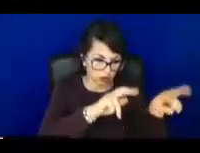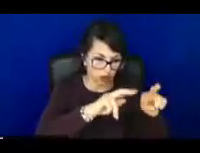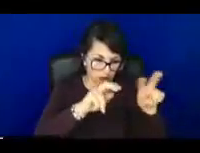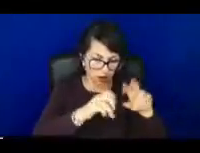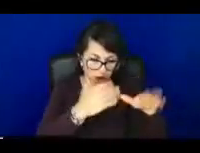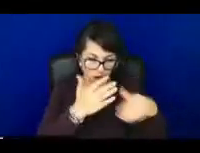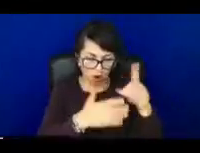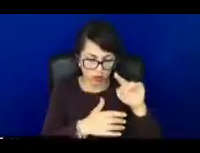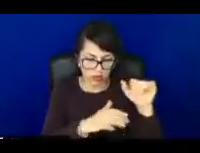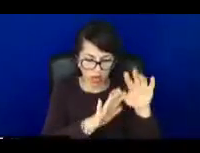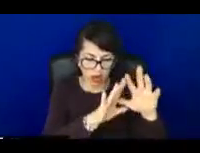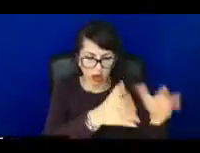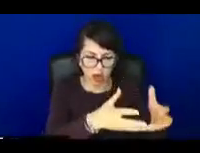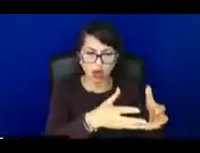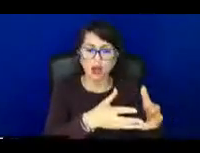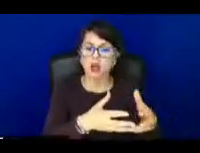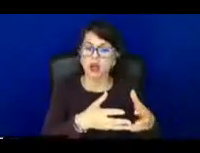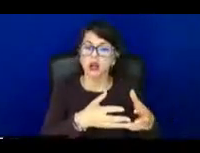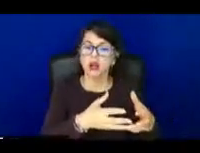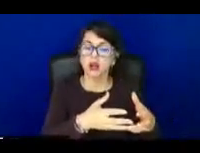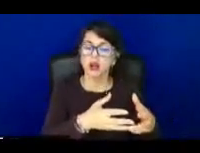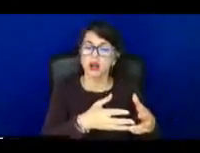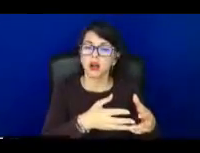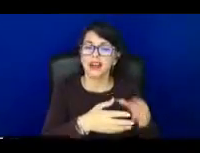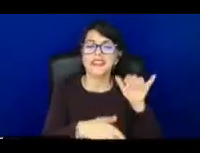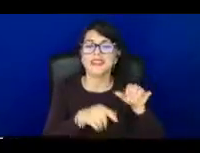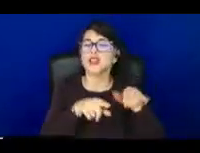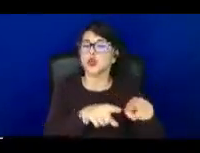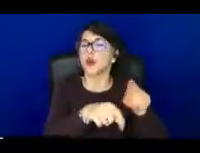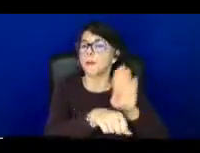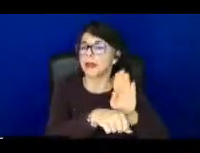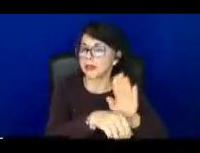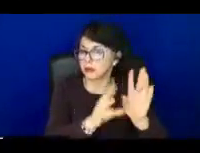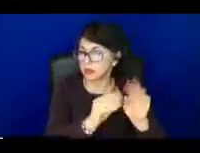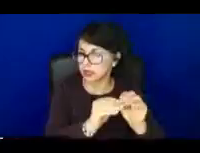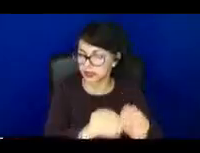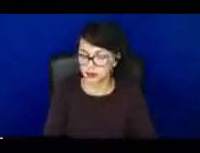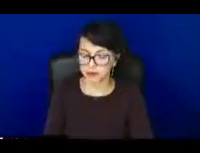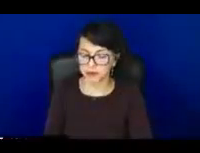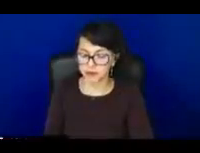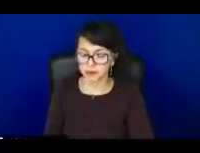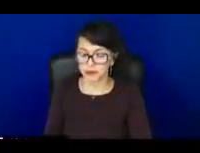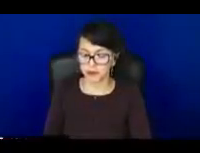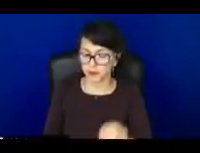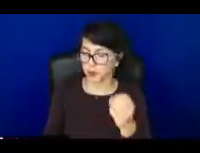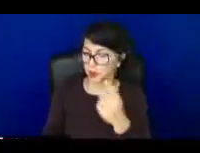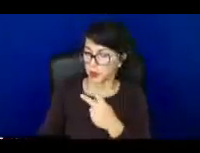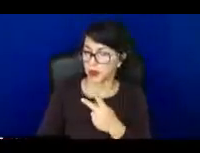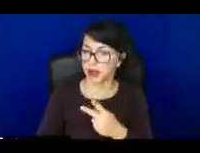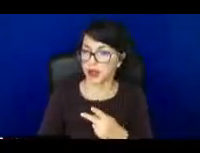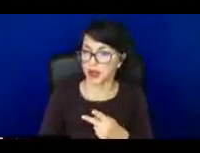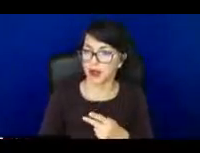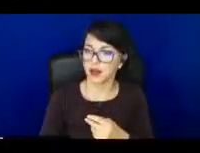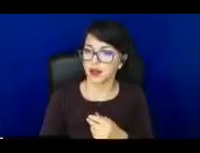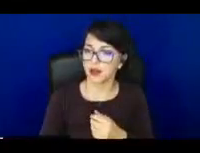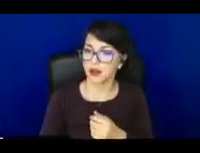data, and that's just at a business meeting. Okay, so I have Isra, then